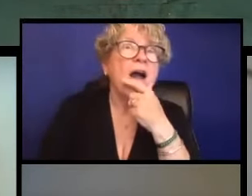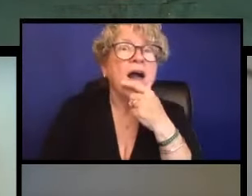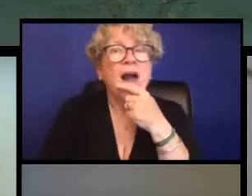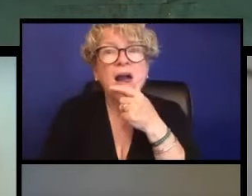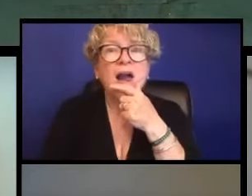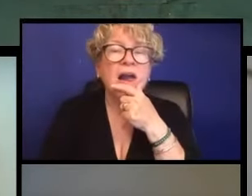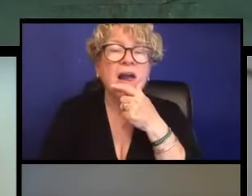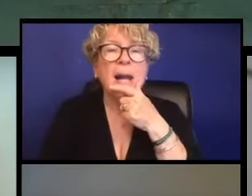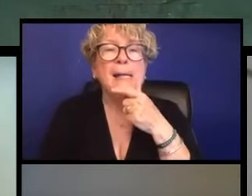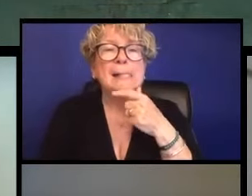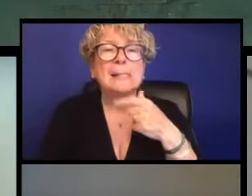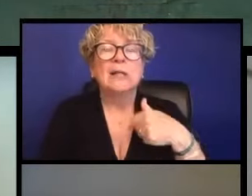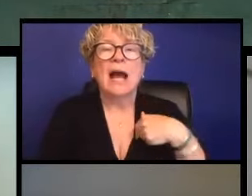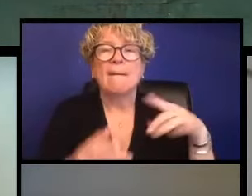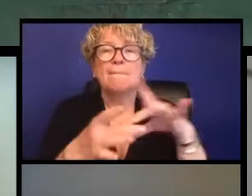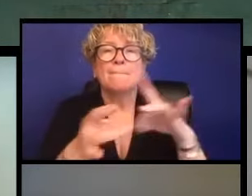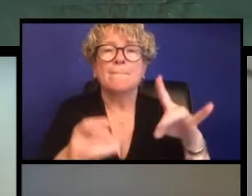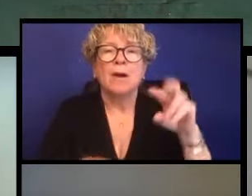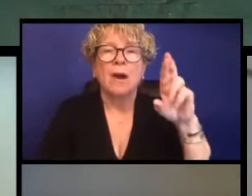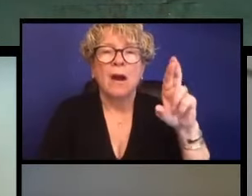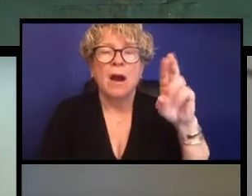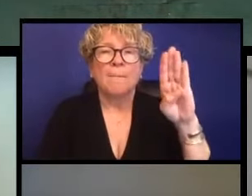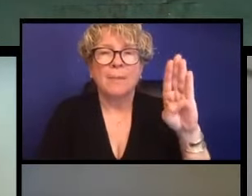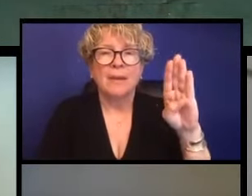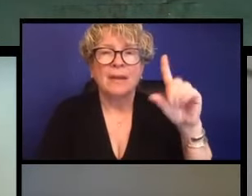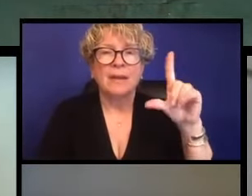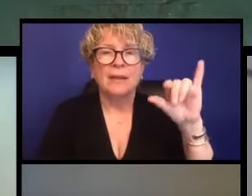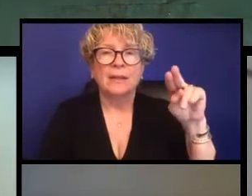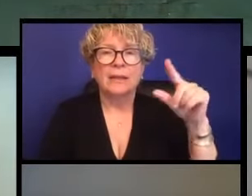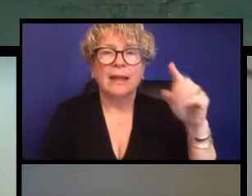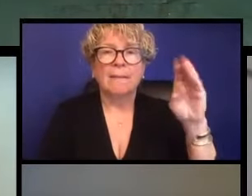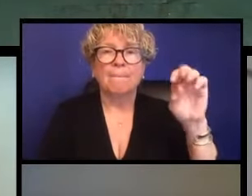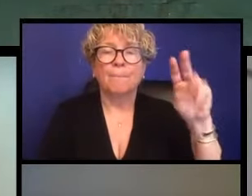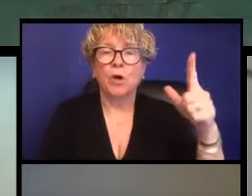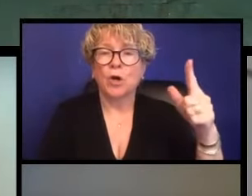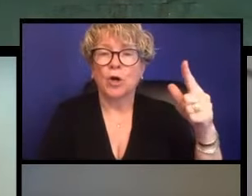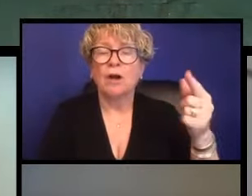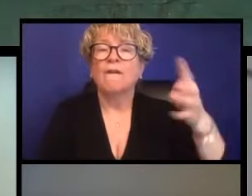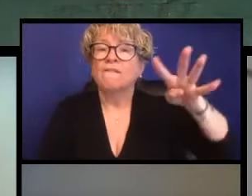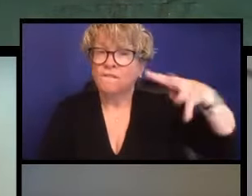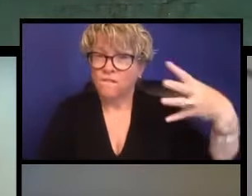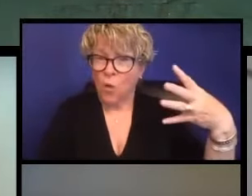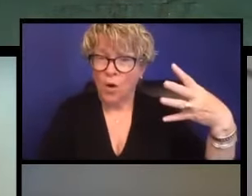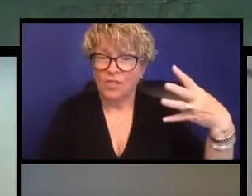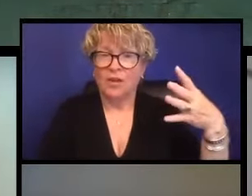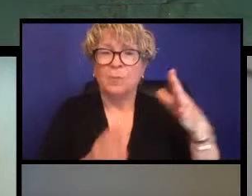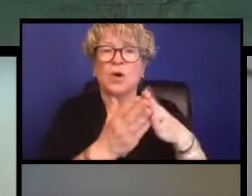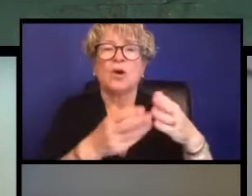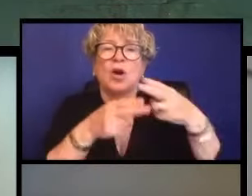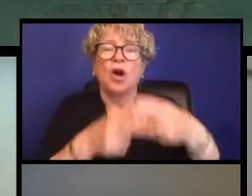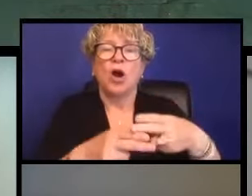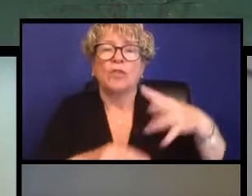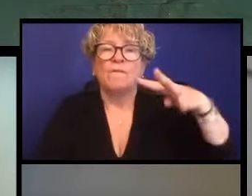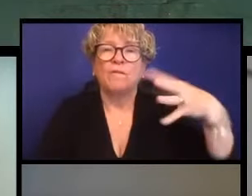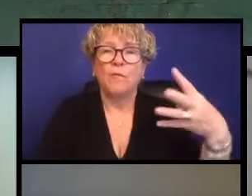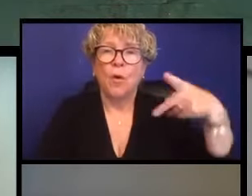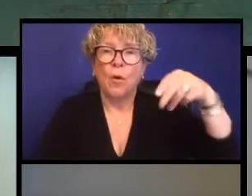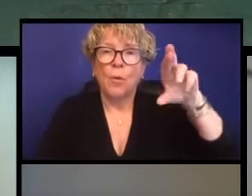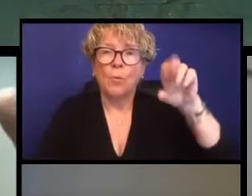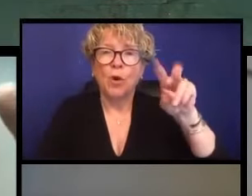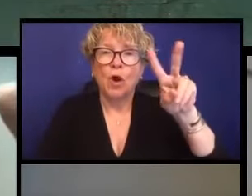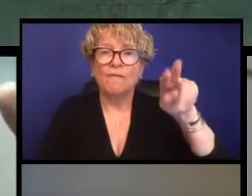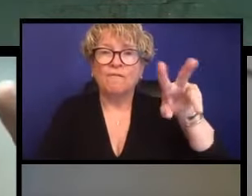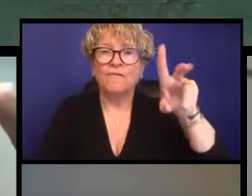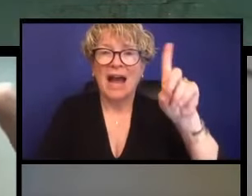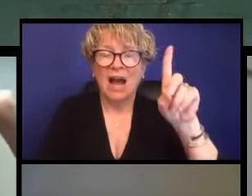I will mention R.B. Lemberg's forthcoming novella again, which is called The 4 Profound Weaves. It